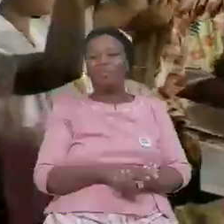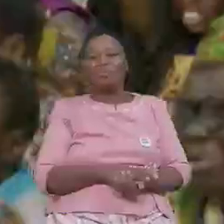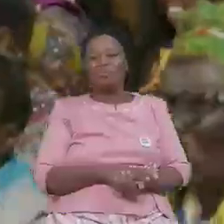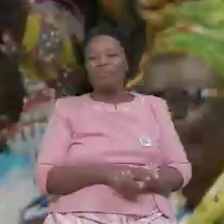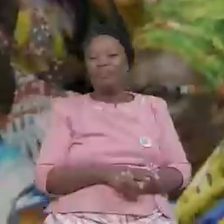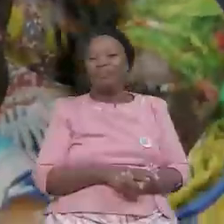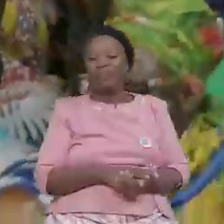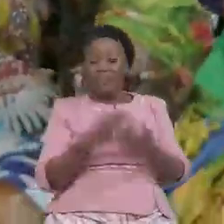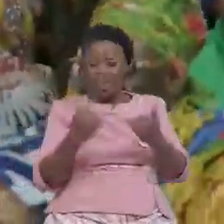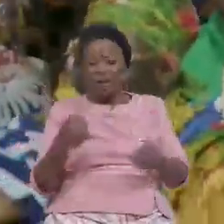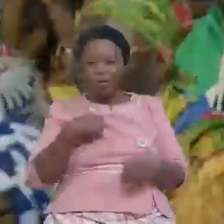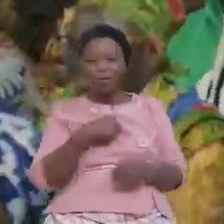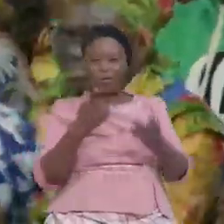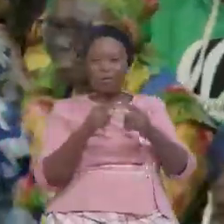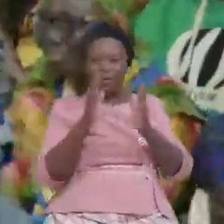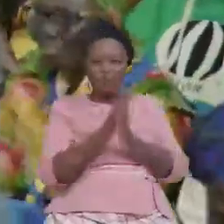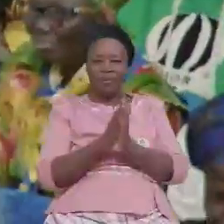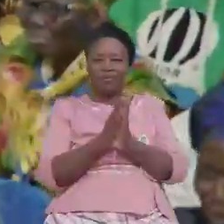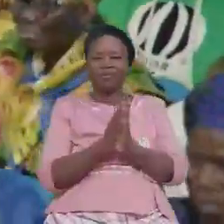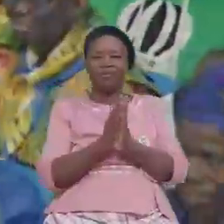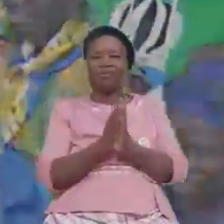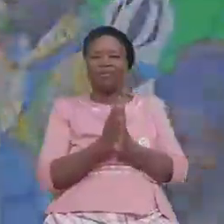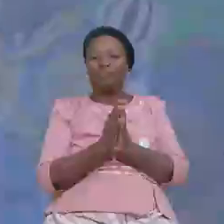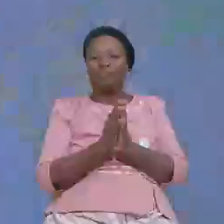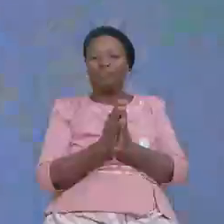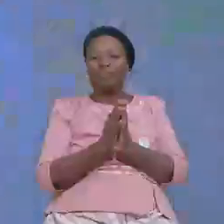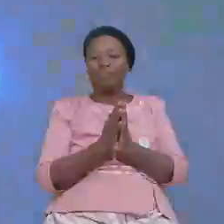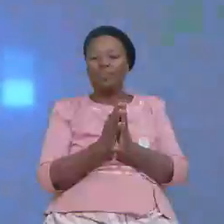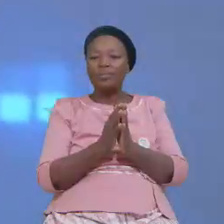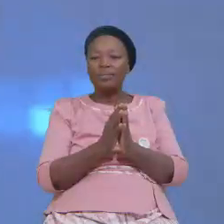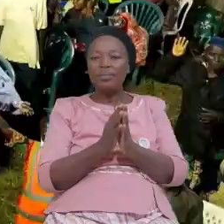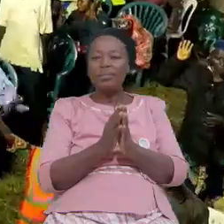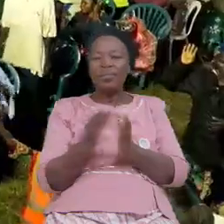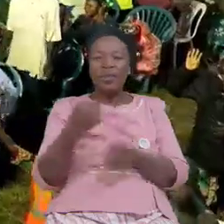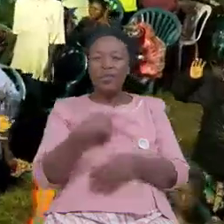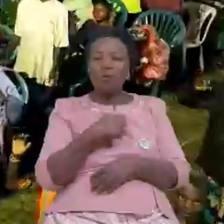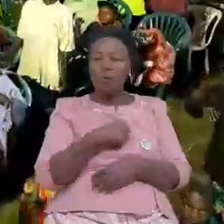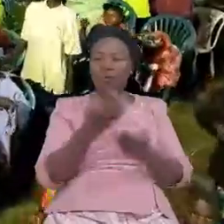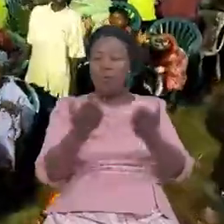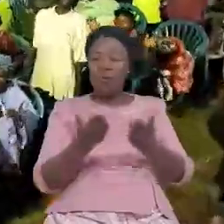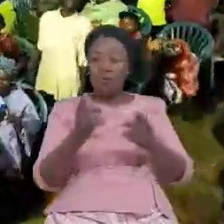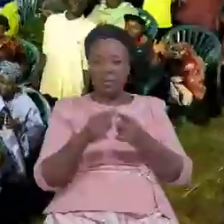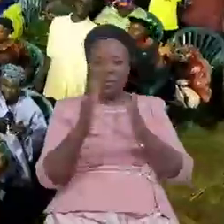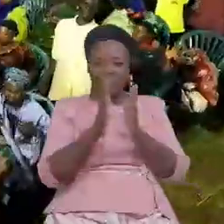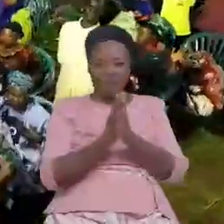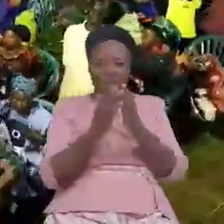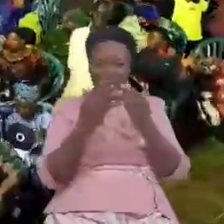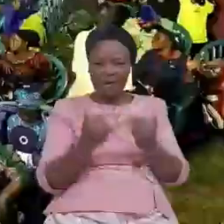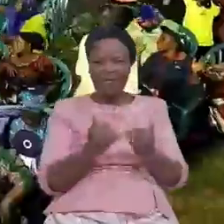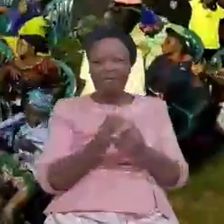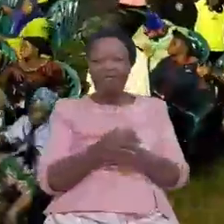Heads bowed and eyes closed. Heads bowed and eyes